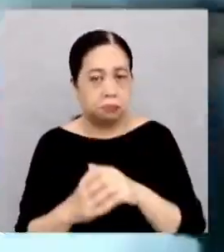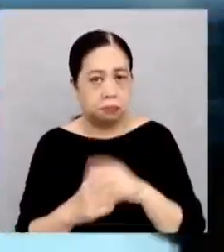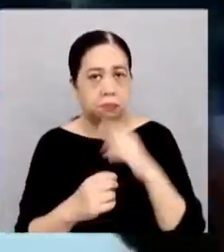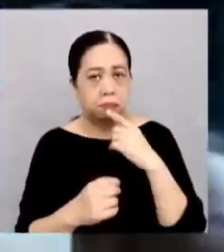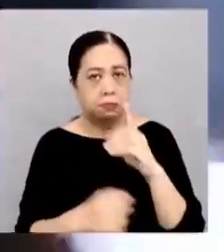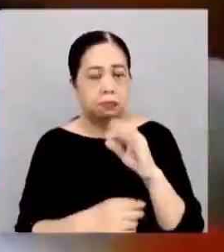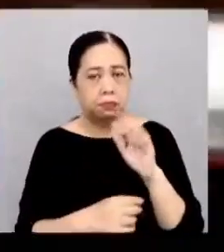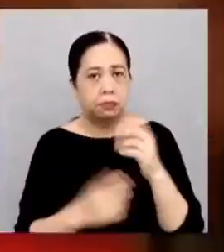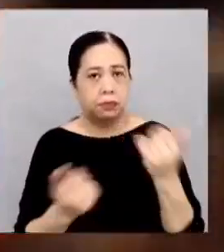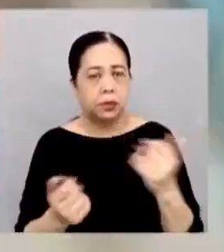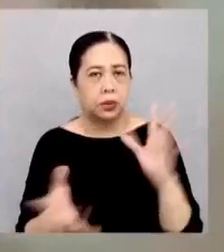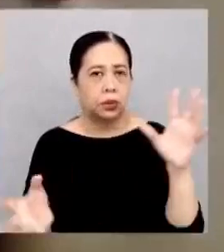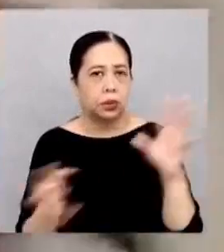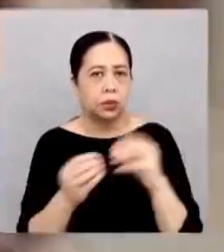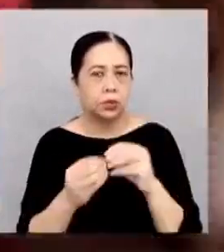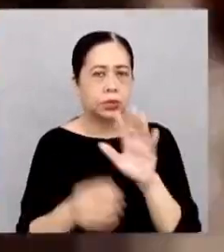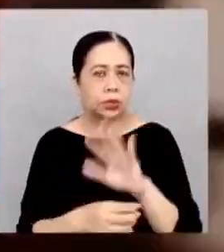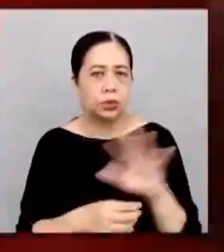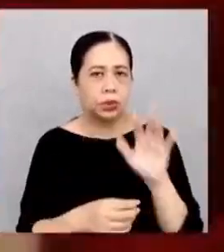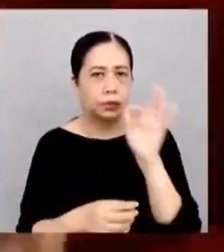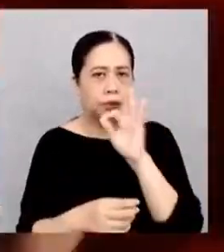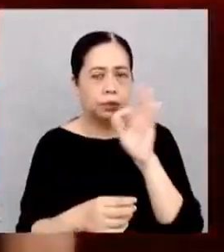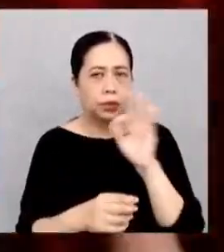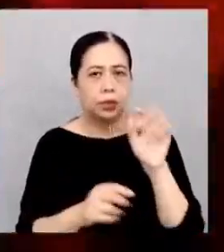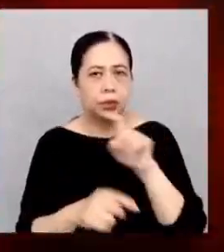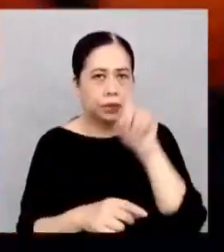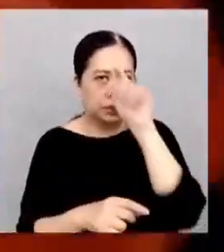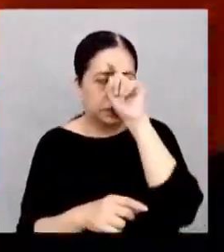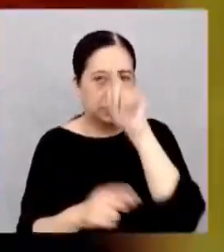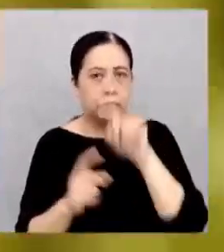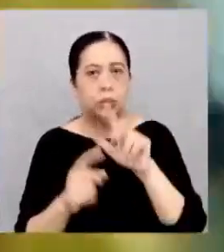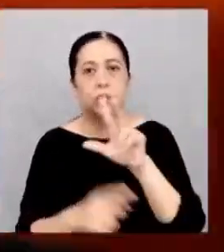now brings the total of evacuated Filipinos in Egypt to